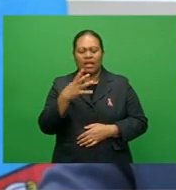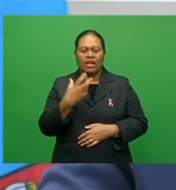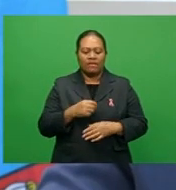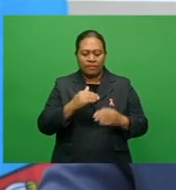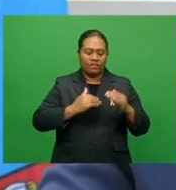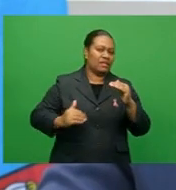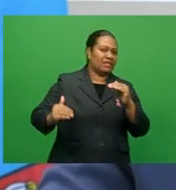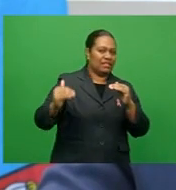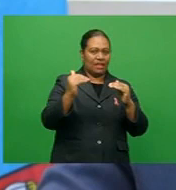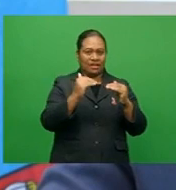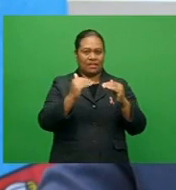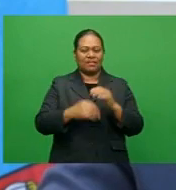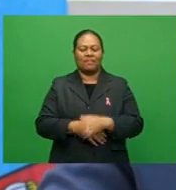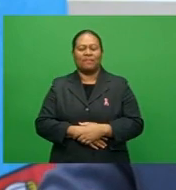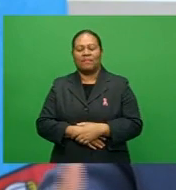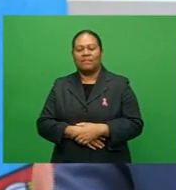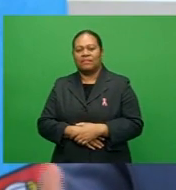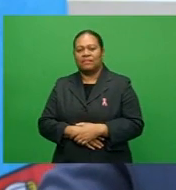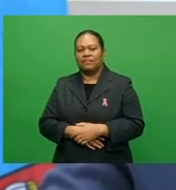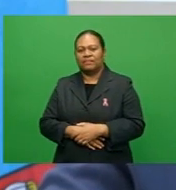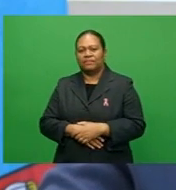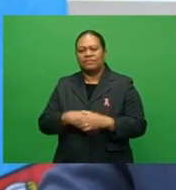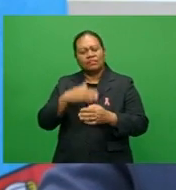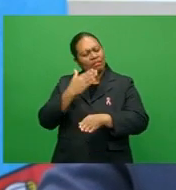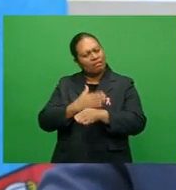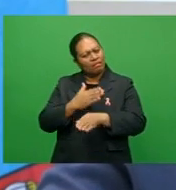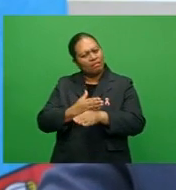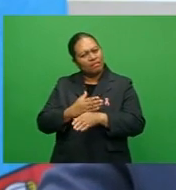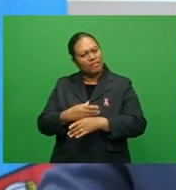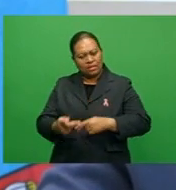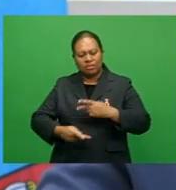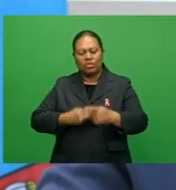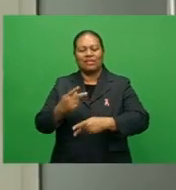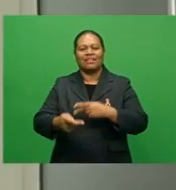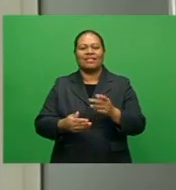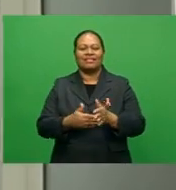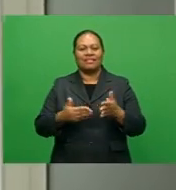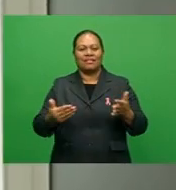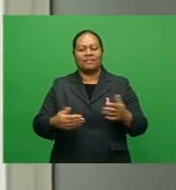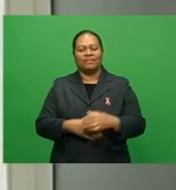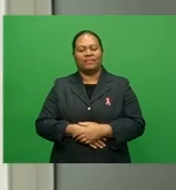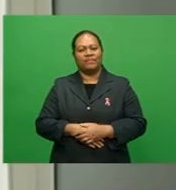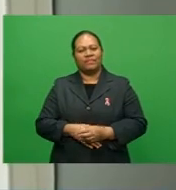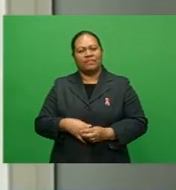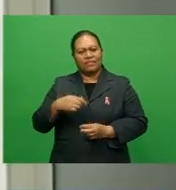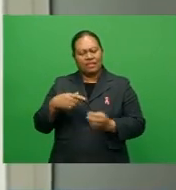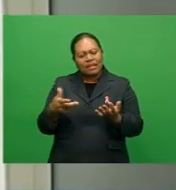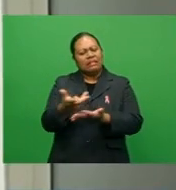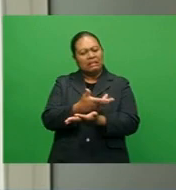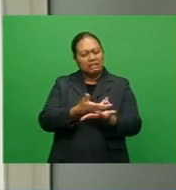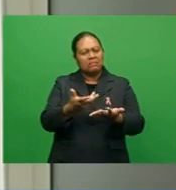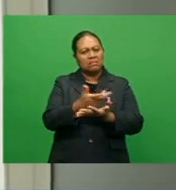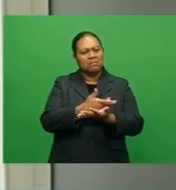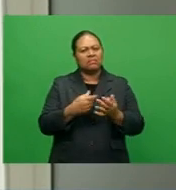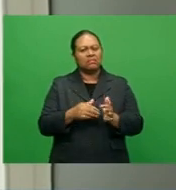standard, and so the work is progressing on that. I think that discussion is a fairly delicate one.